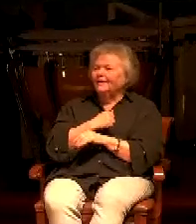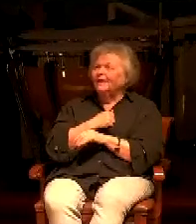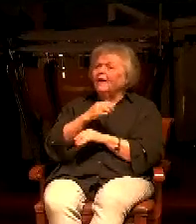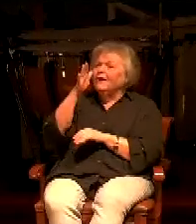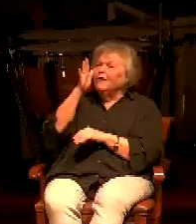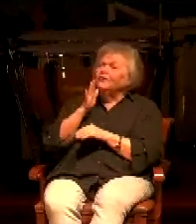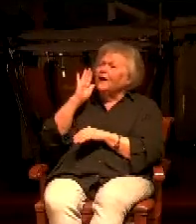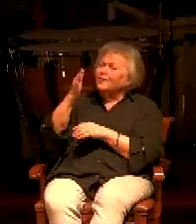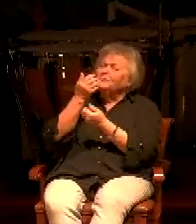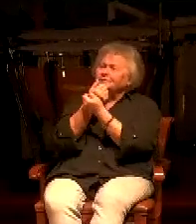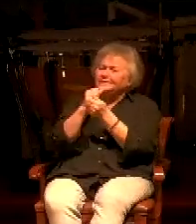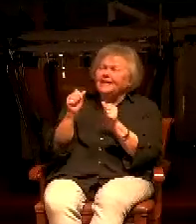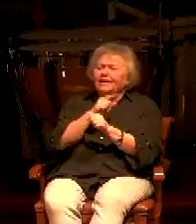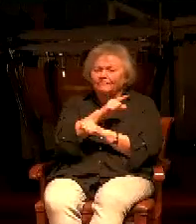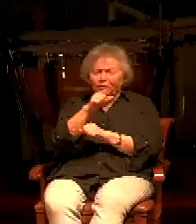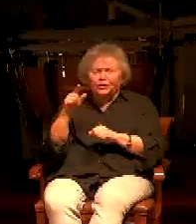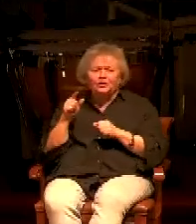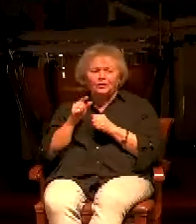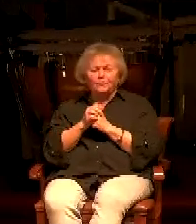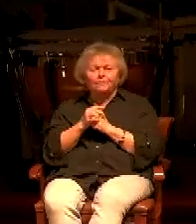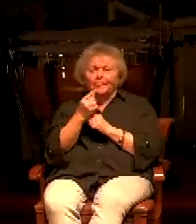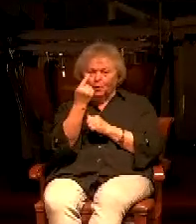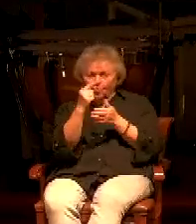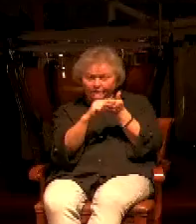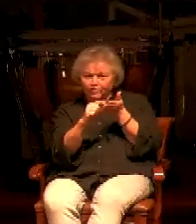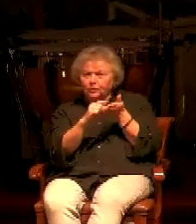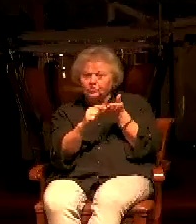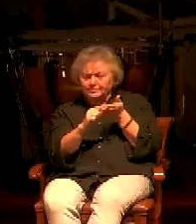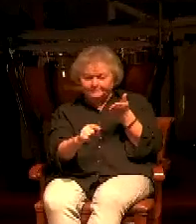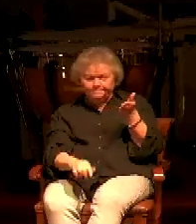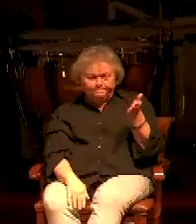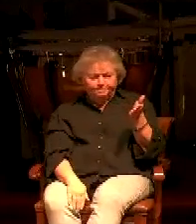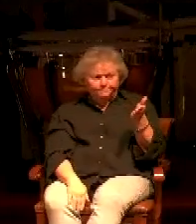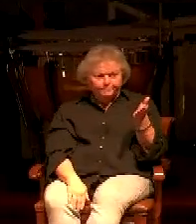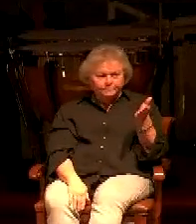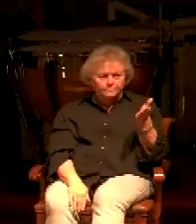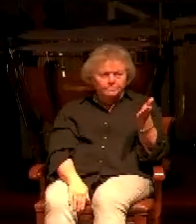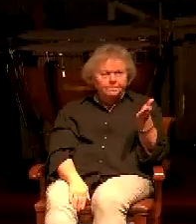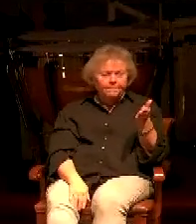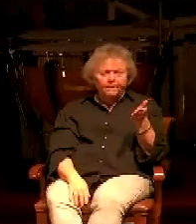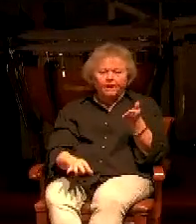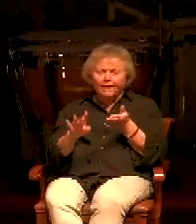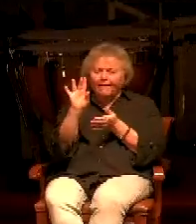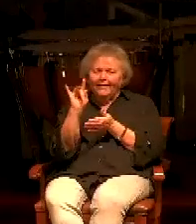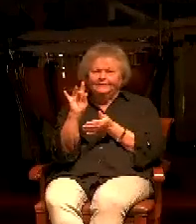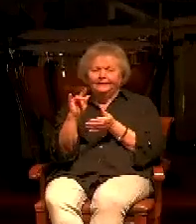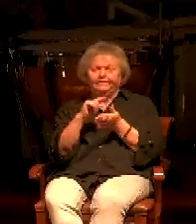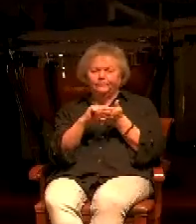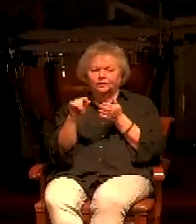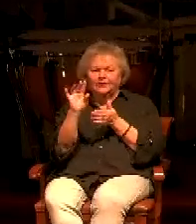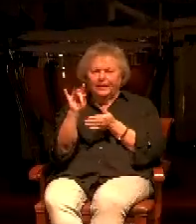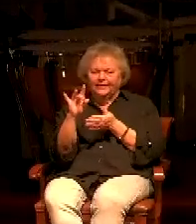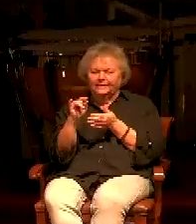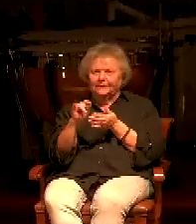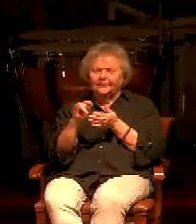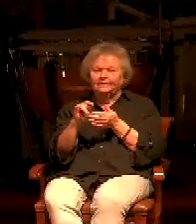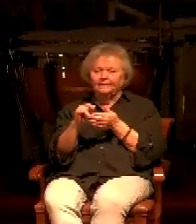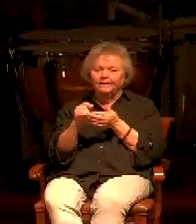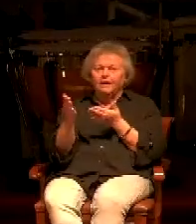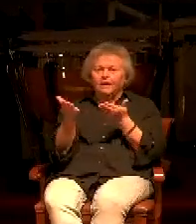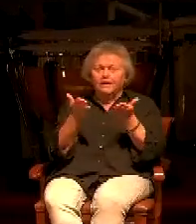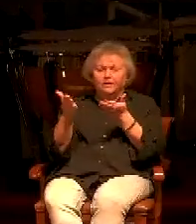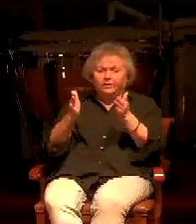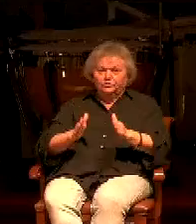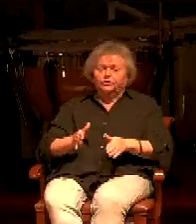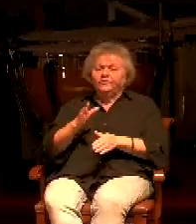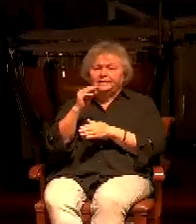Look back with me real quickly at one verse. It says in verse 18, Now the servants and the